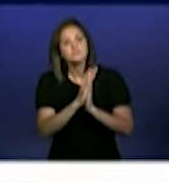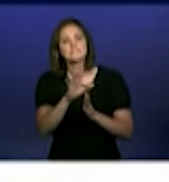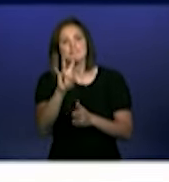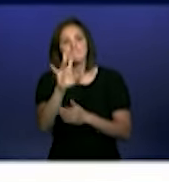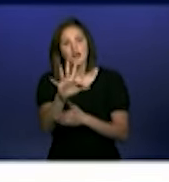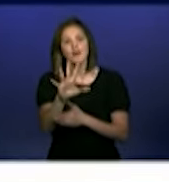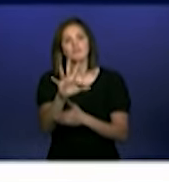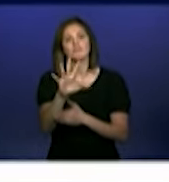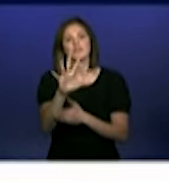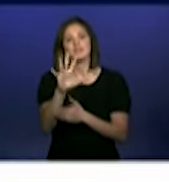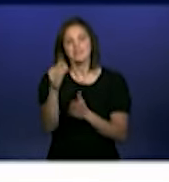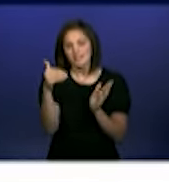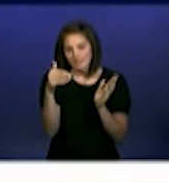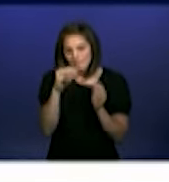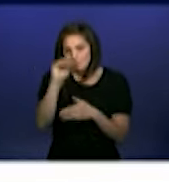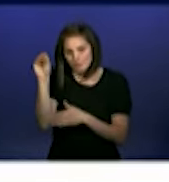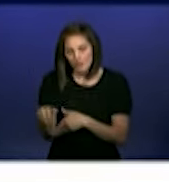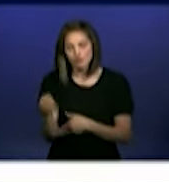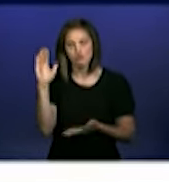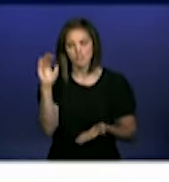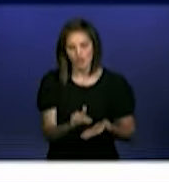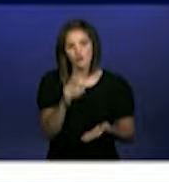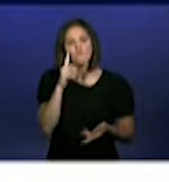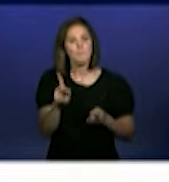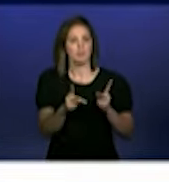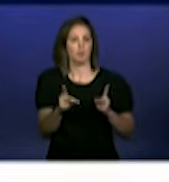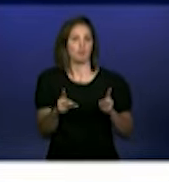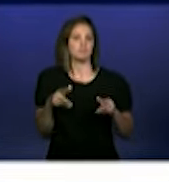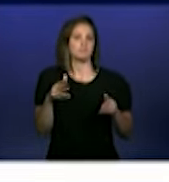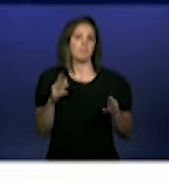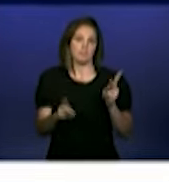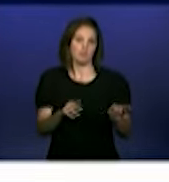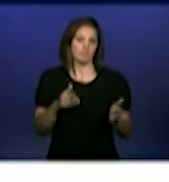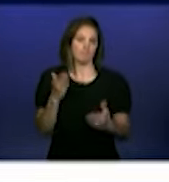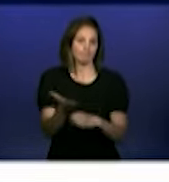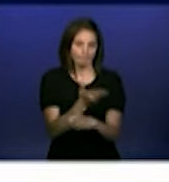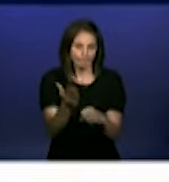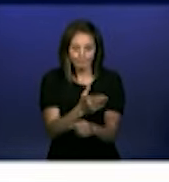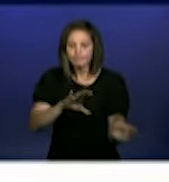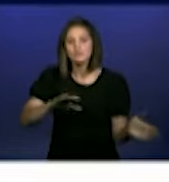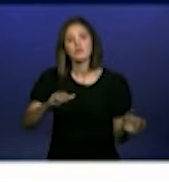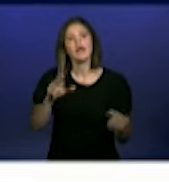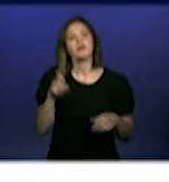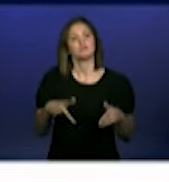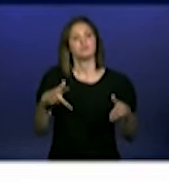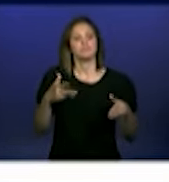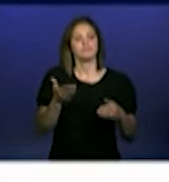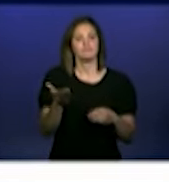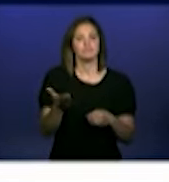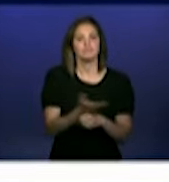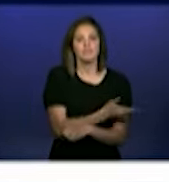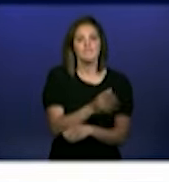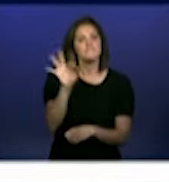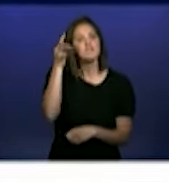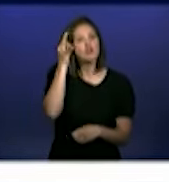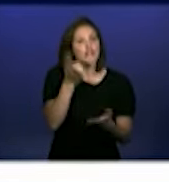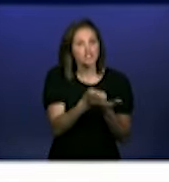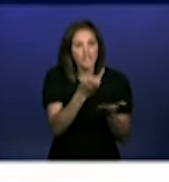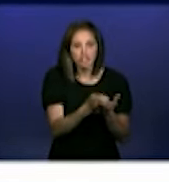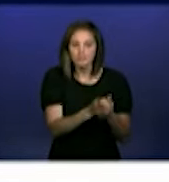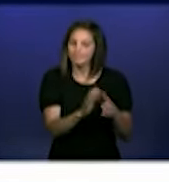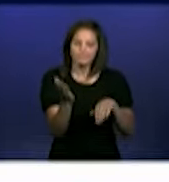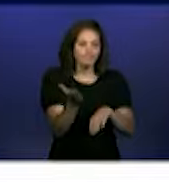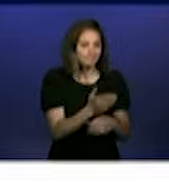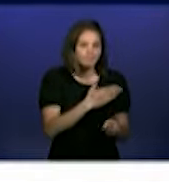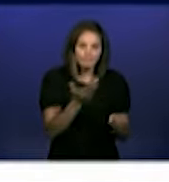headcount. 75%. There are several ways. We got to get rid of the Department of Federal Education. That's $80 billion a year. Stop funding the UN